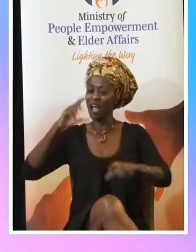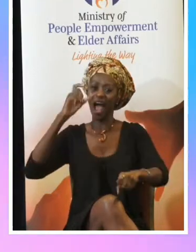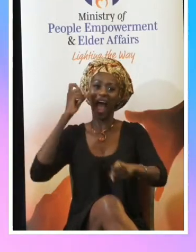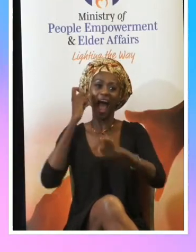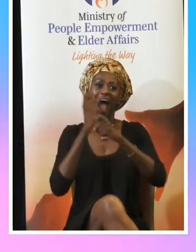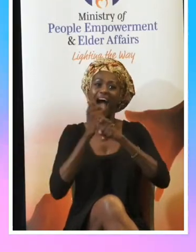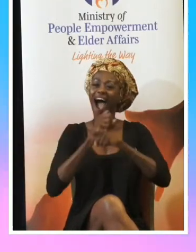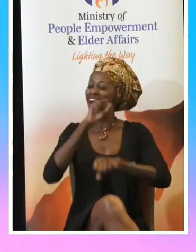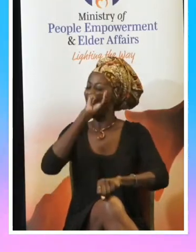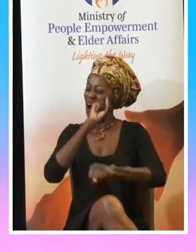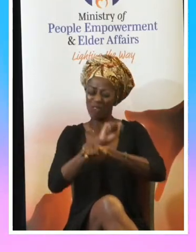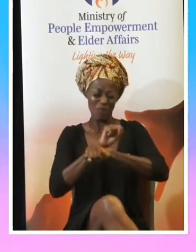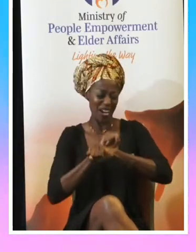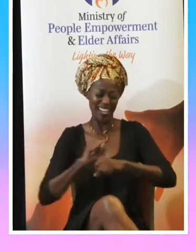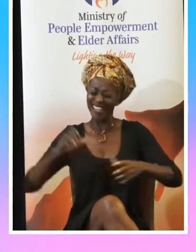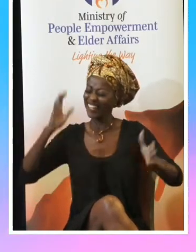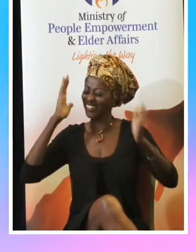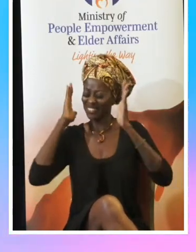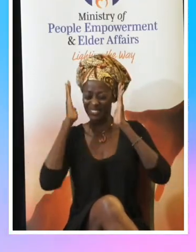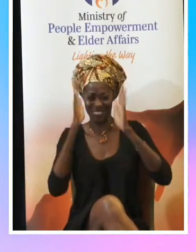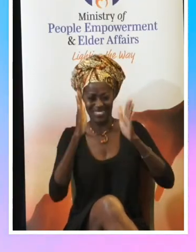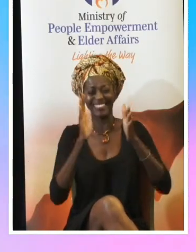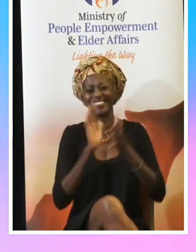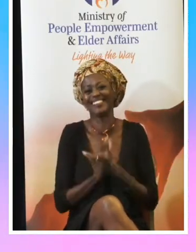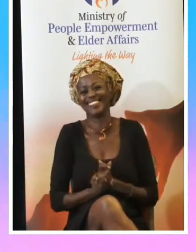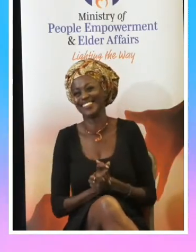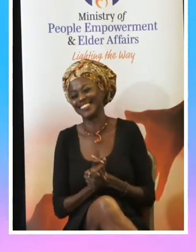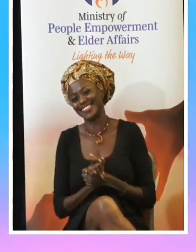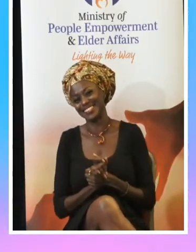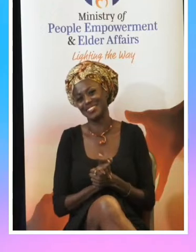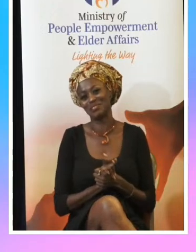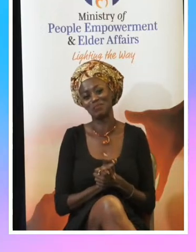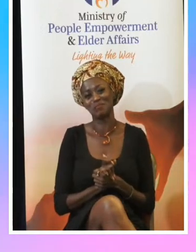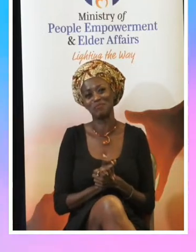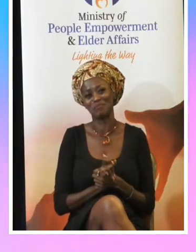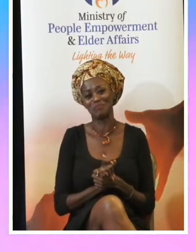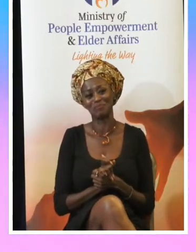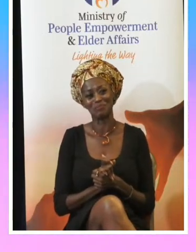mention dedicated, mm-hmm. hardworking? Oh, yeah. All right, right. So